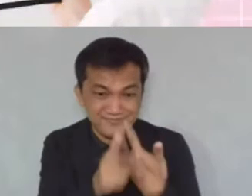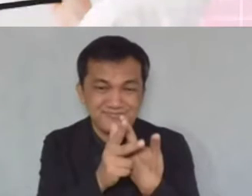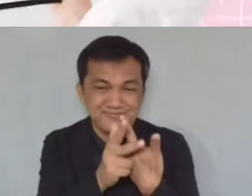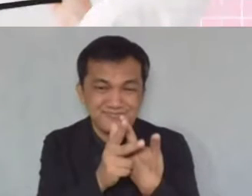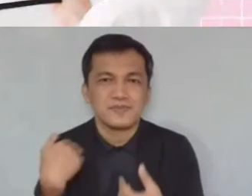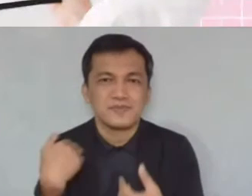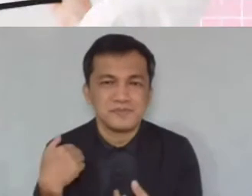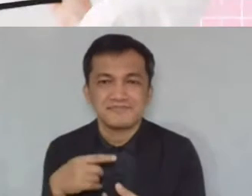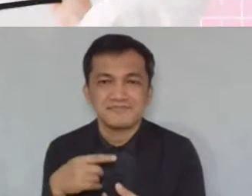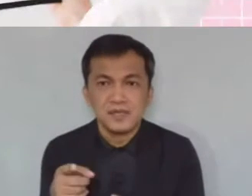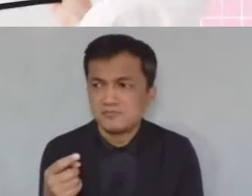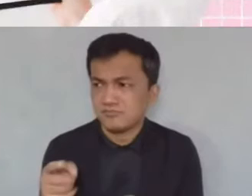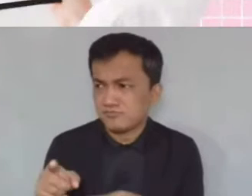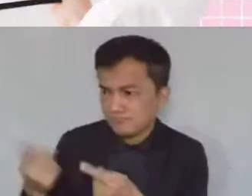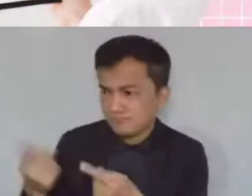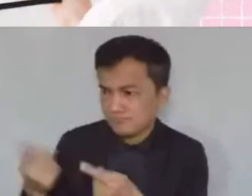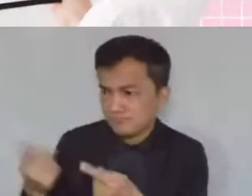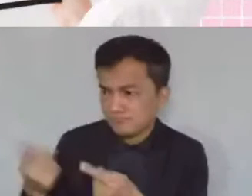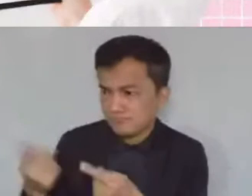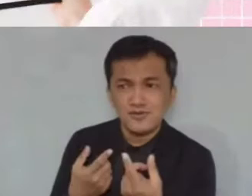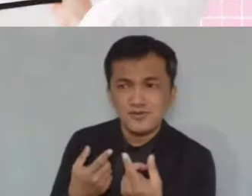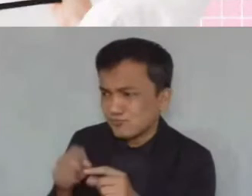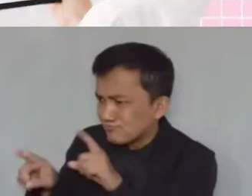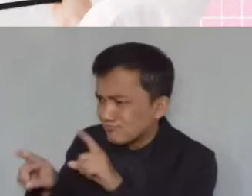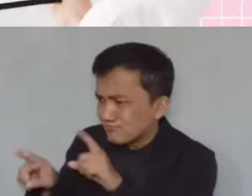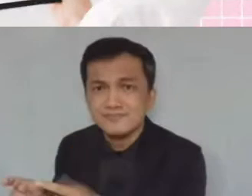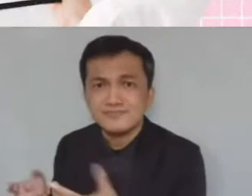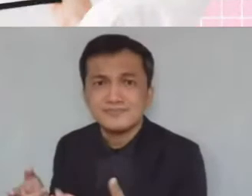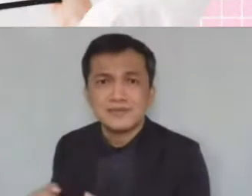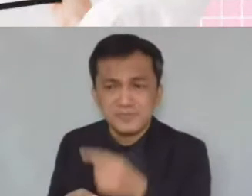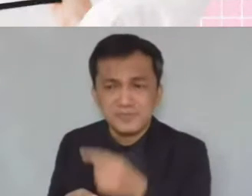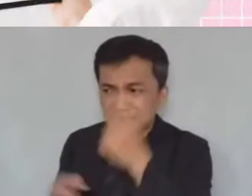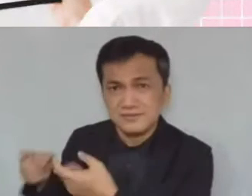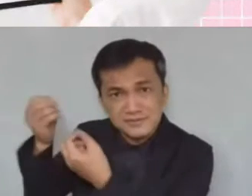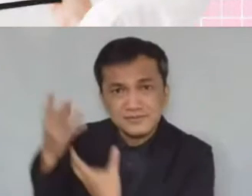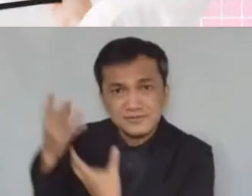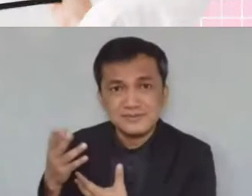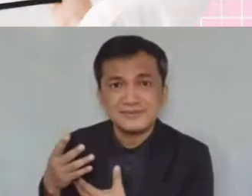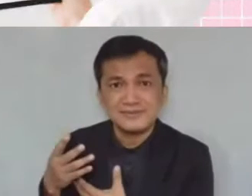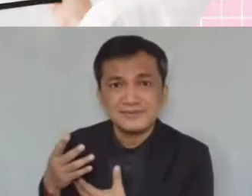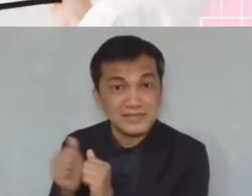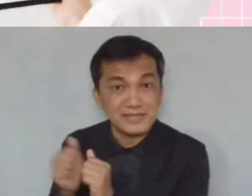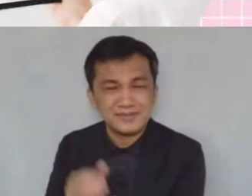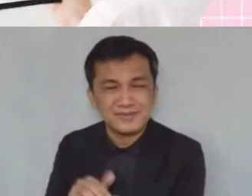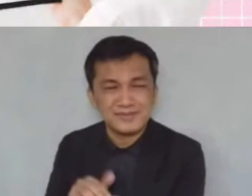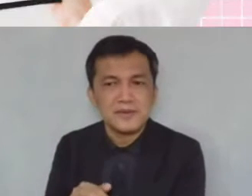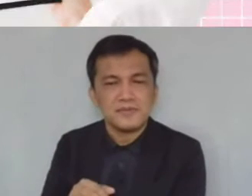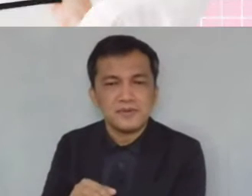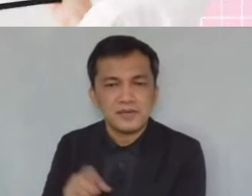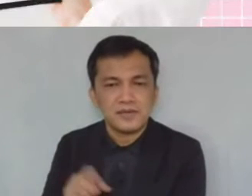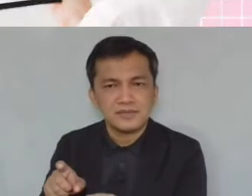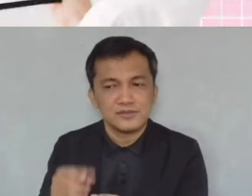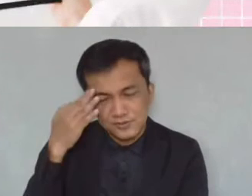I was also getting queries from other colleagues on how to do this, because they also told me, if I don't know how to do